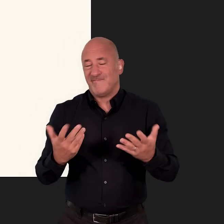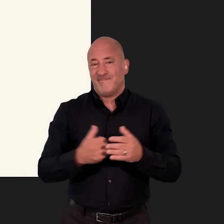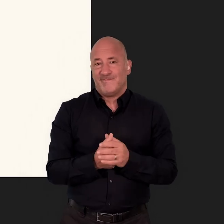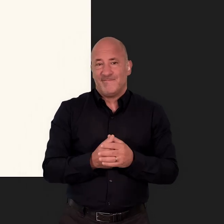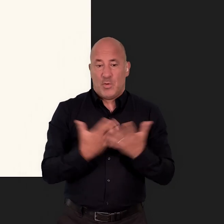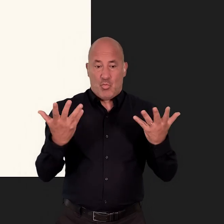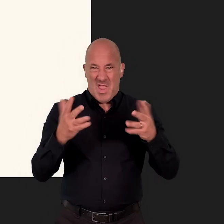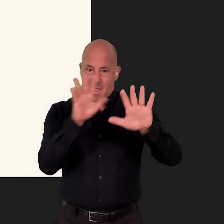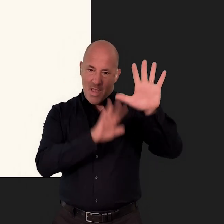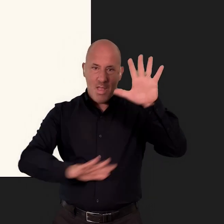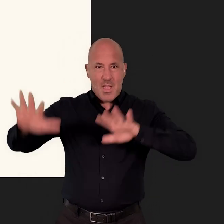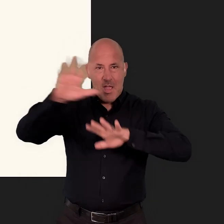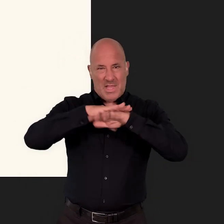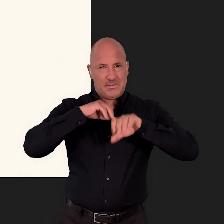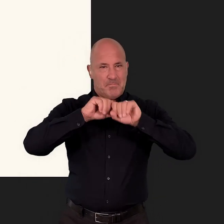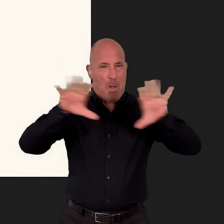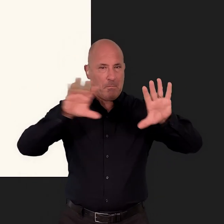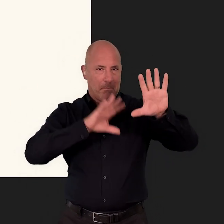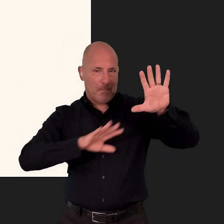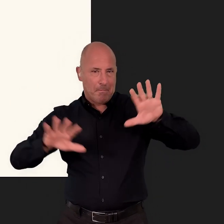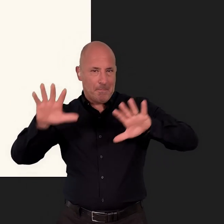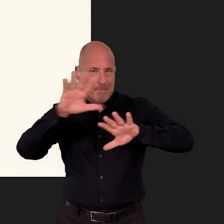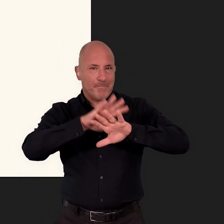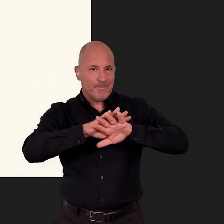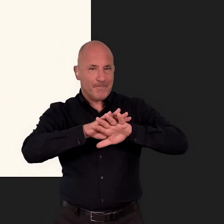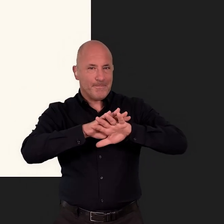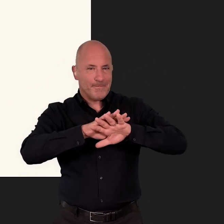The criteria are geographic spread.